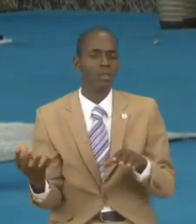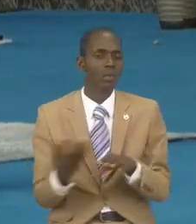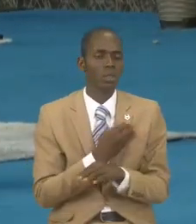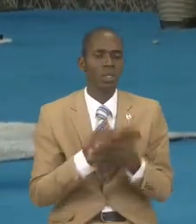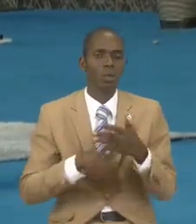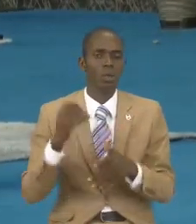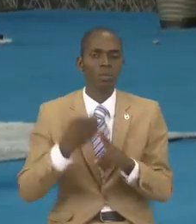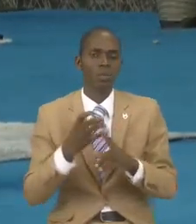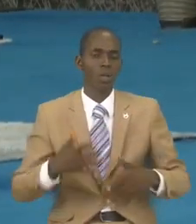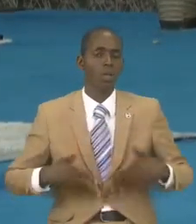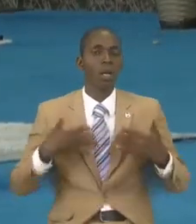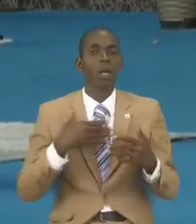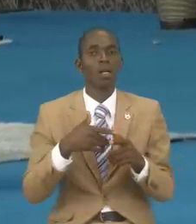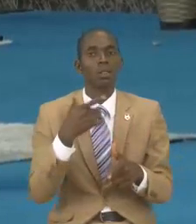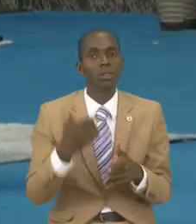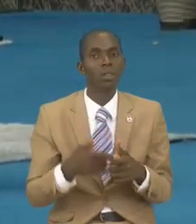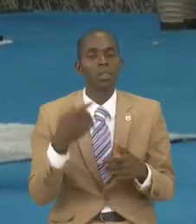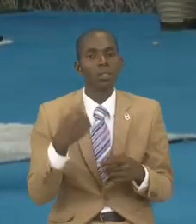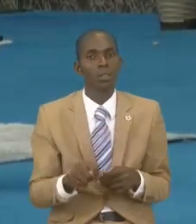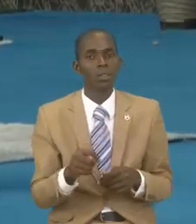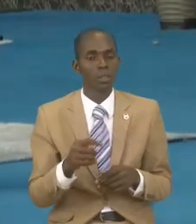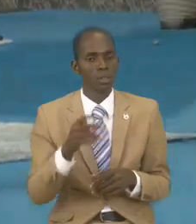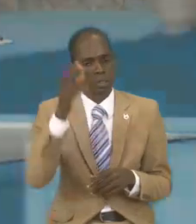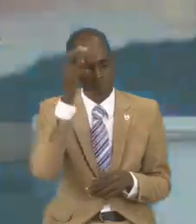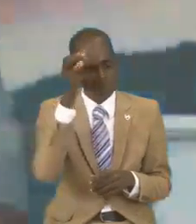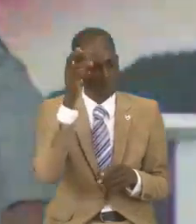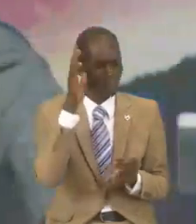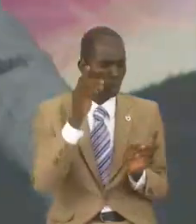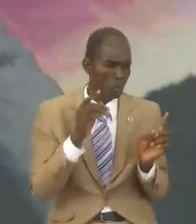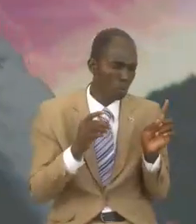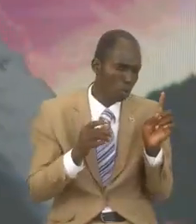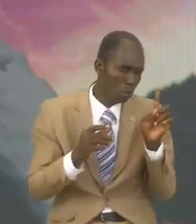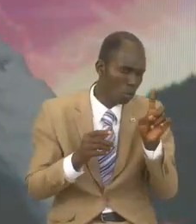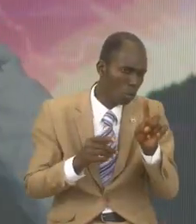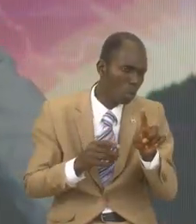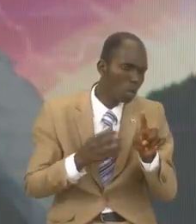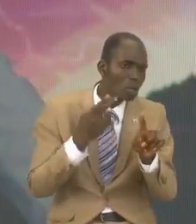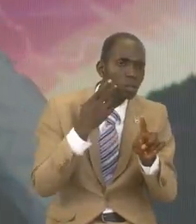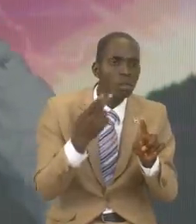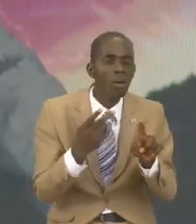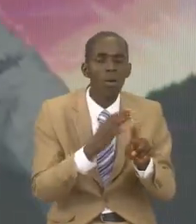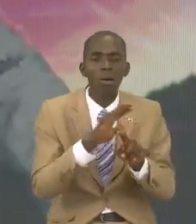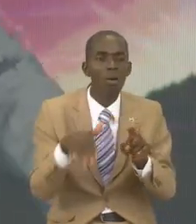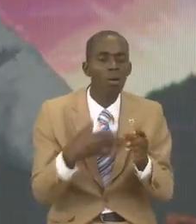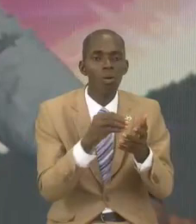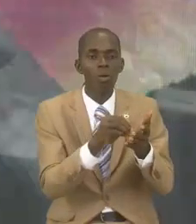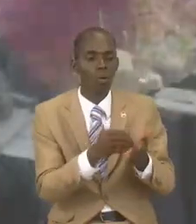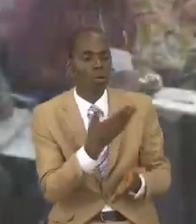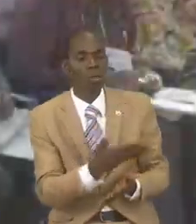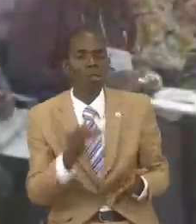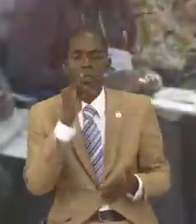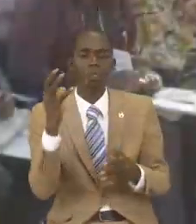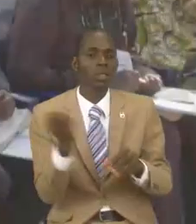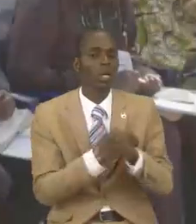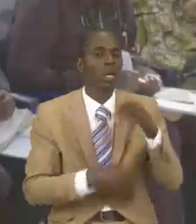life. And then the prince of this world will come and check up. All his property is gone out of your